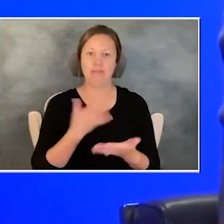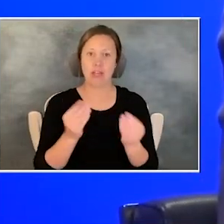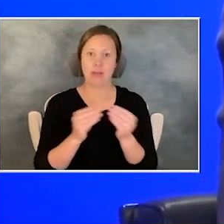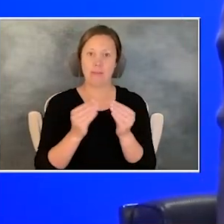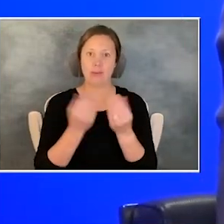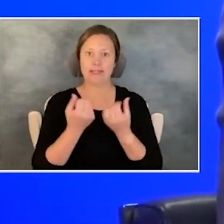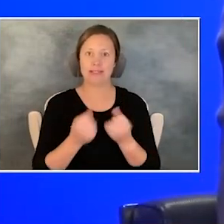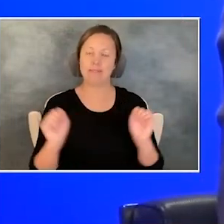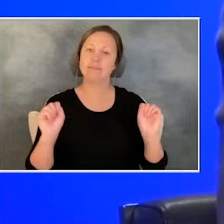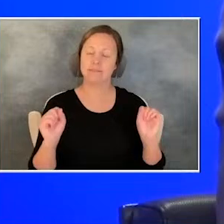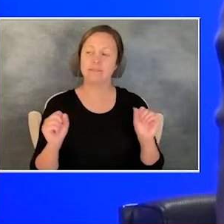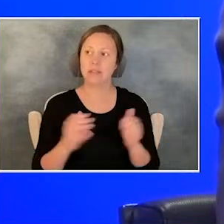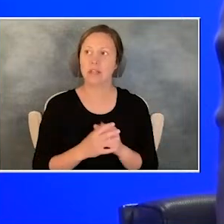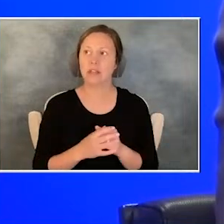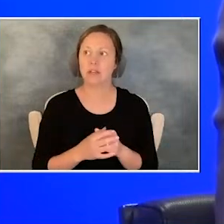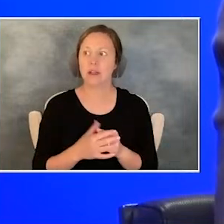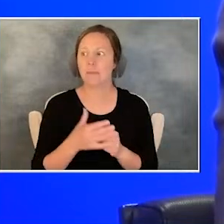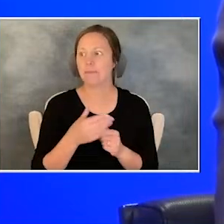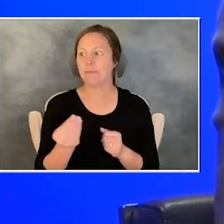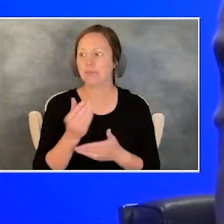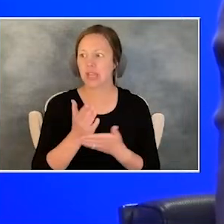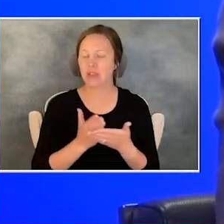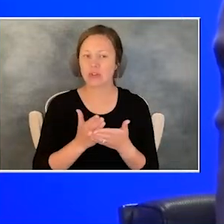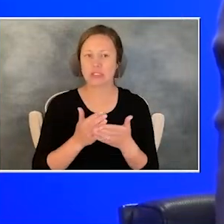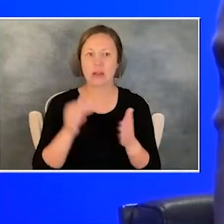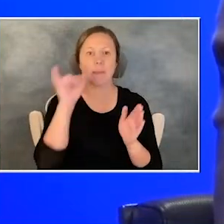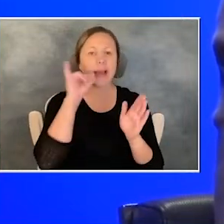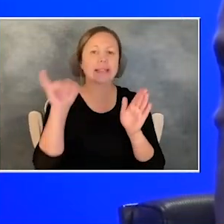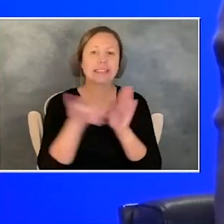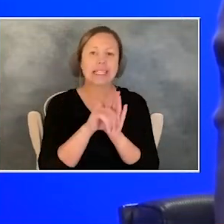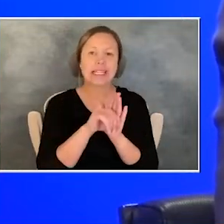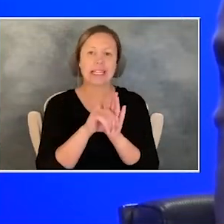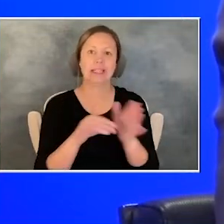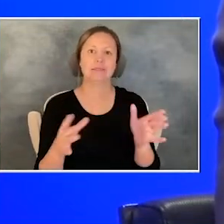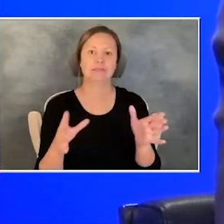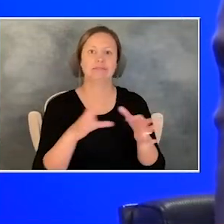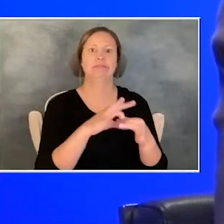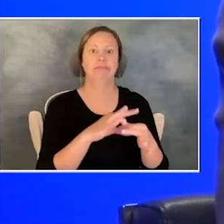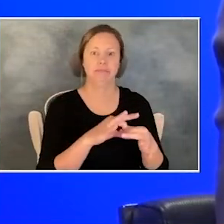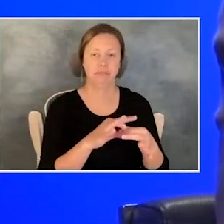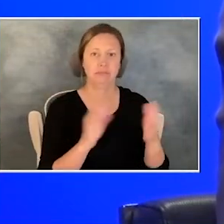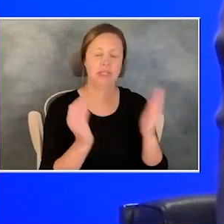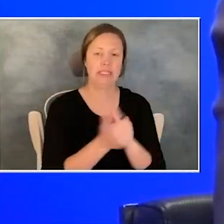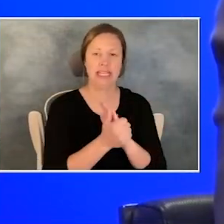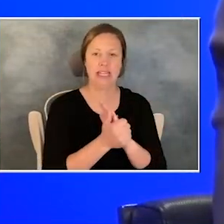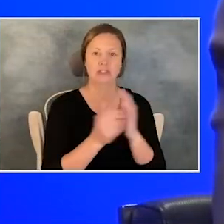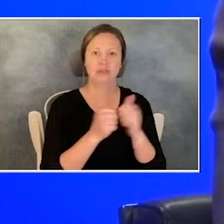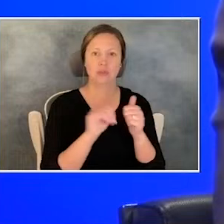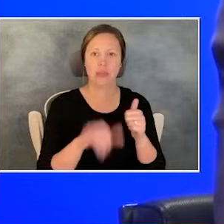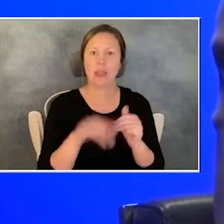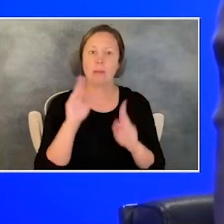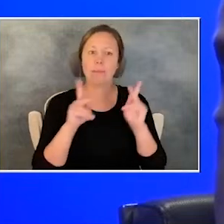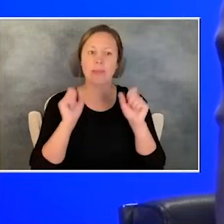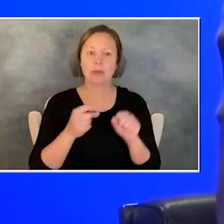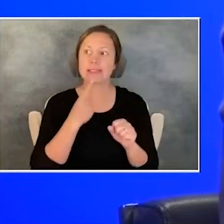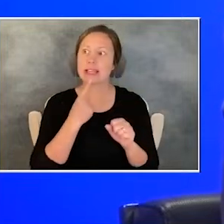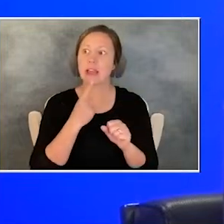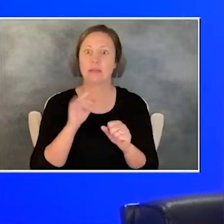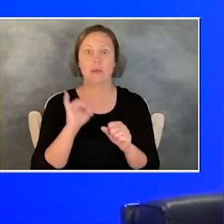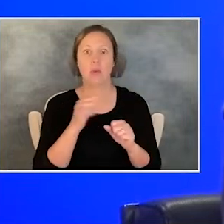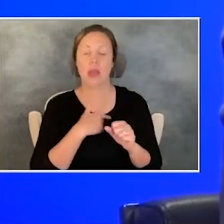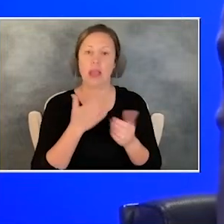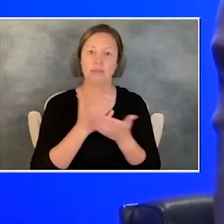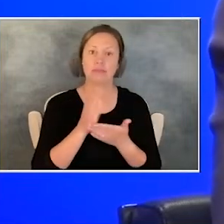safety and there's some identity attached to it. So that people can say, I'm okay here. So sometimes